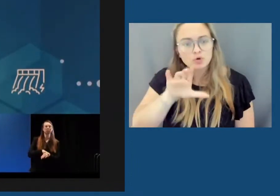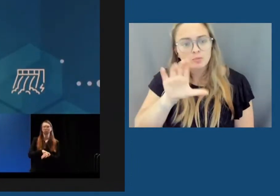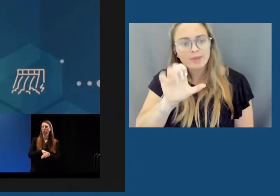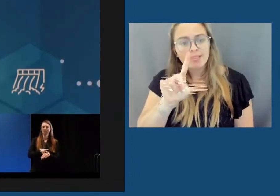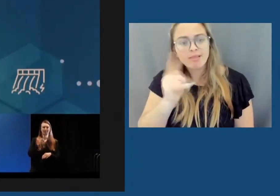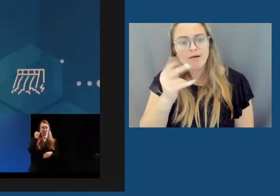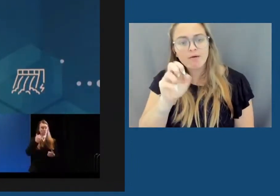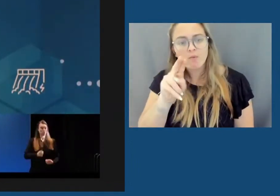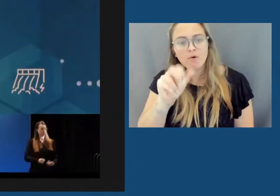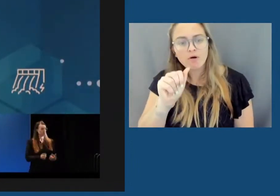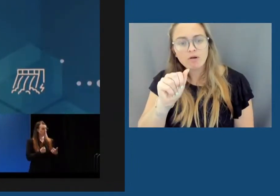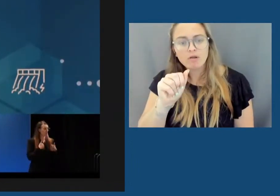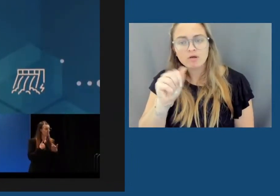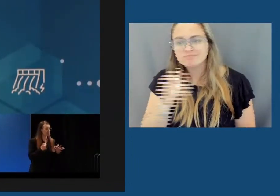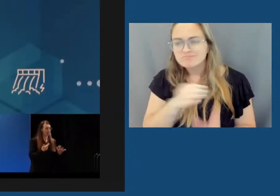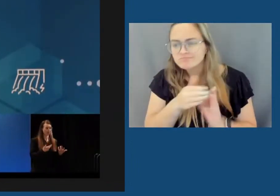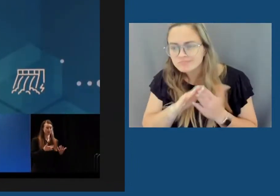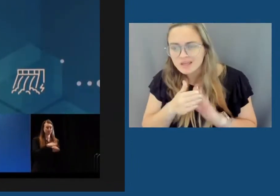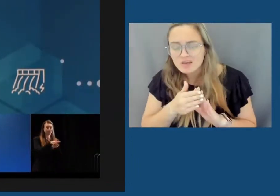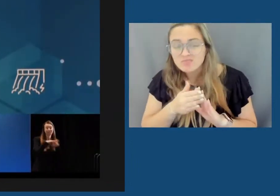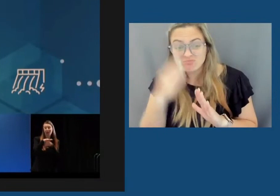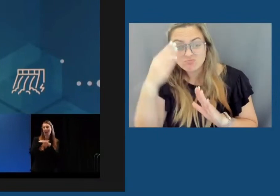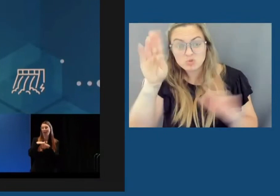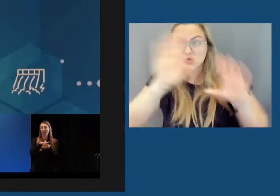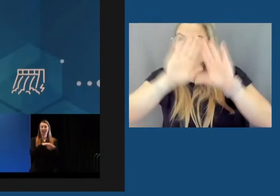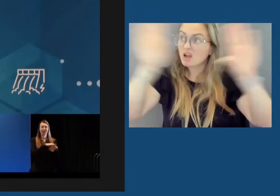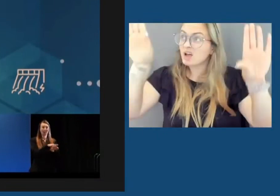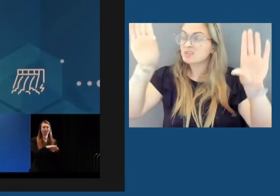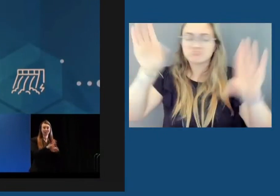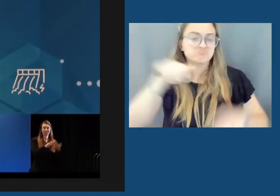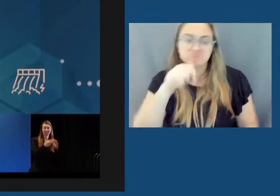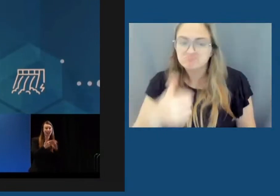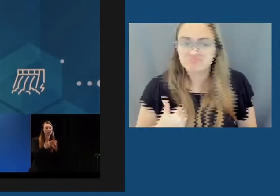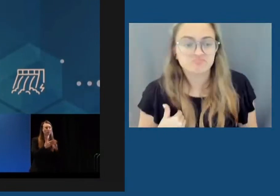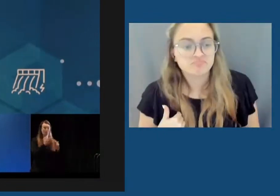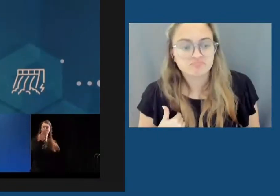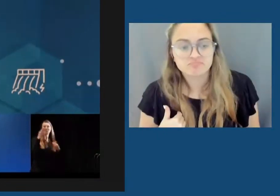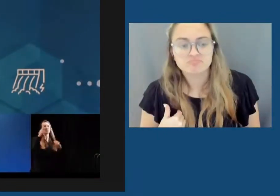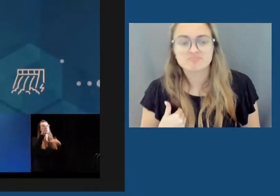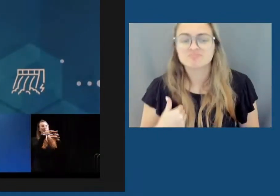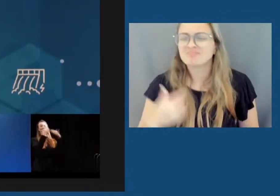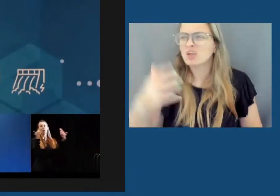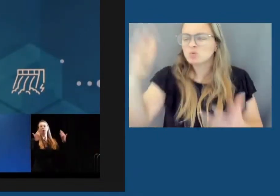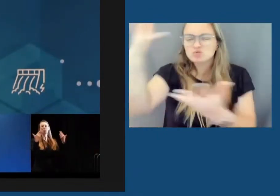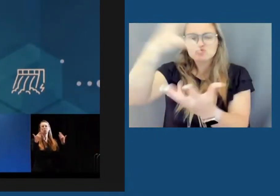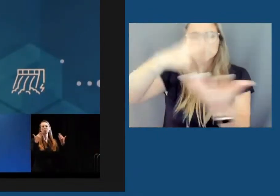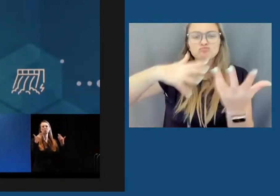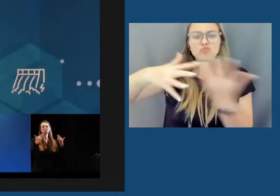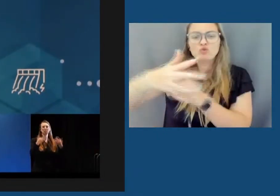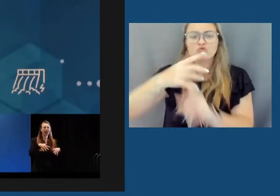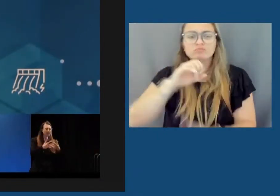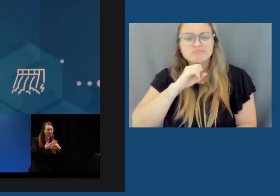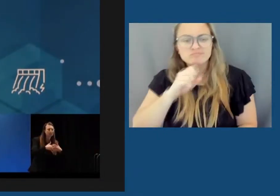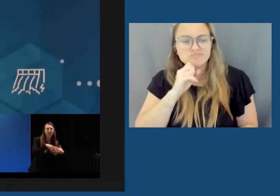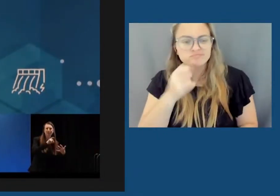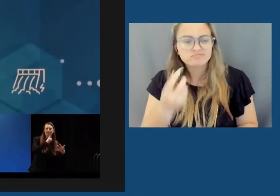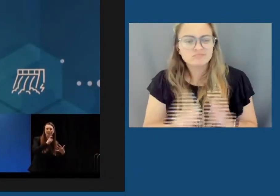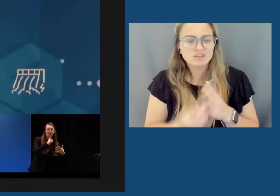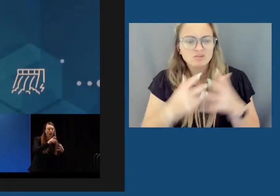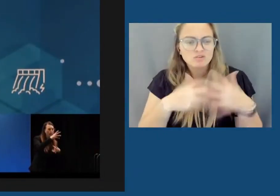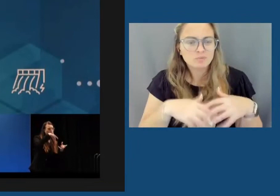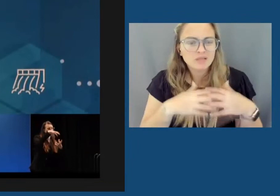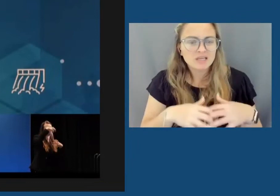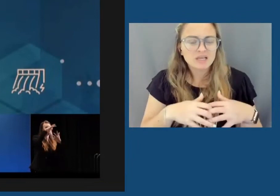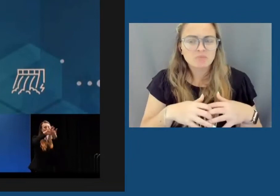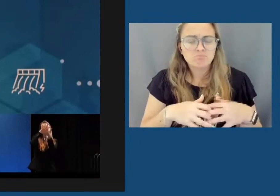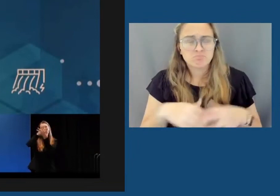towns, there were no blue skies. The skies were filled with the smoke that came out of the steel plants. And nobody questioned it